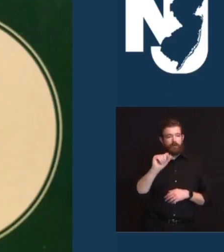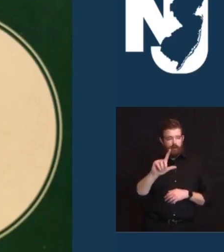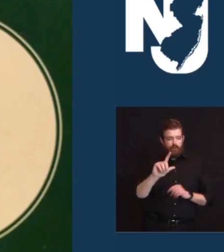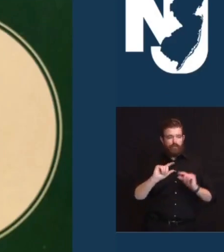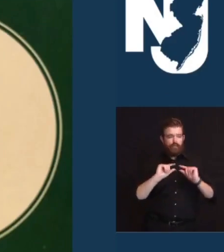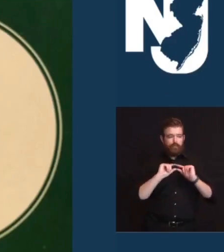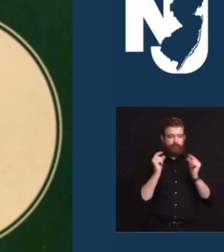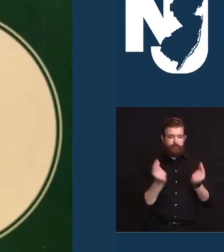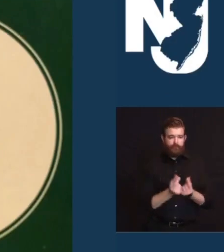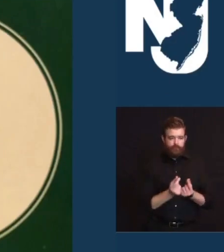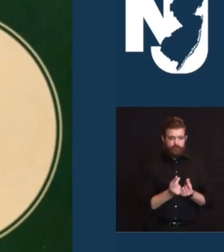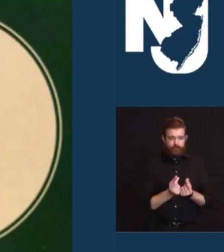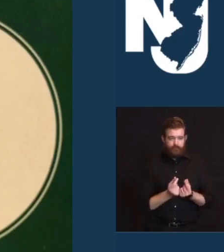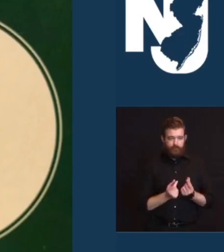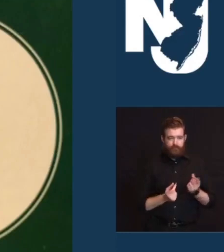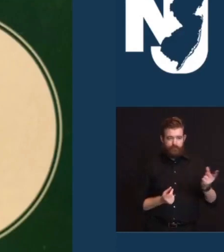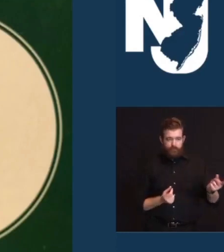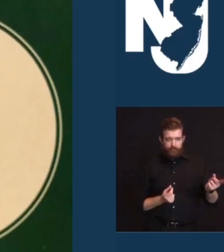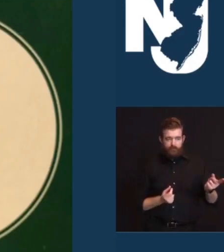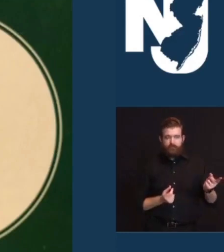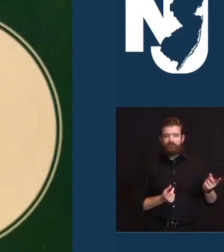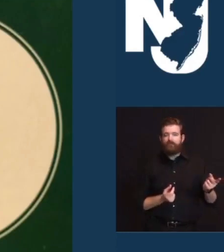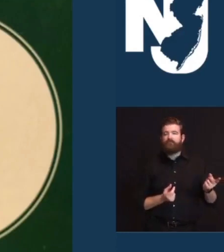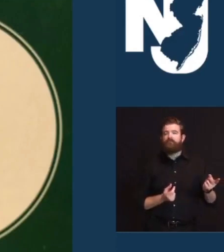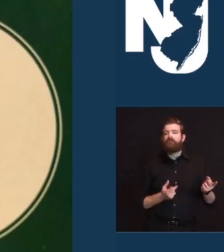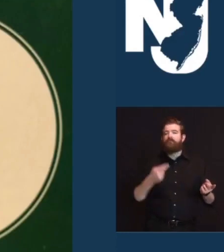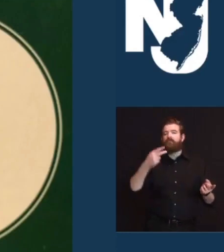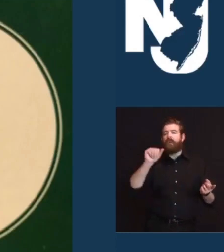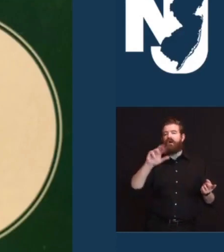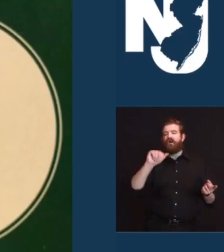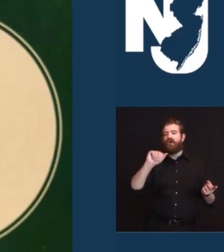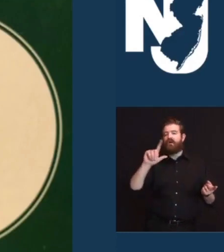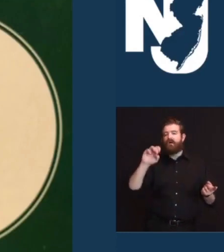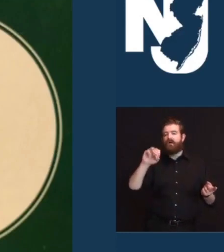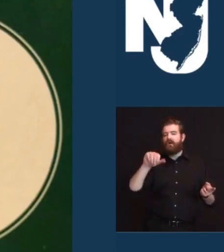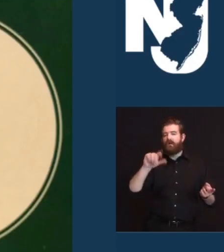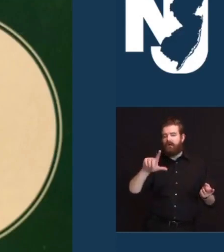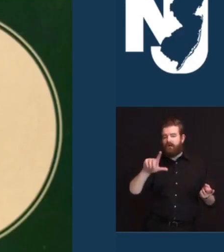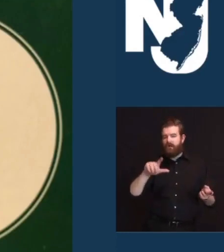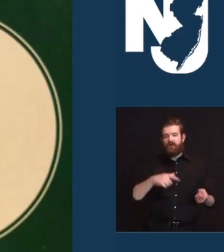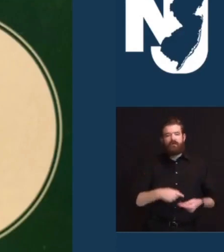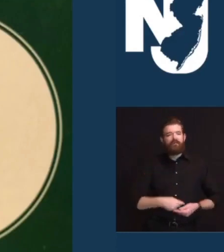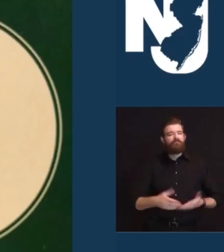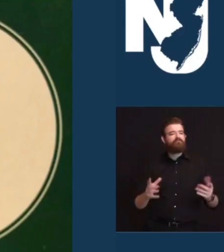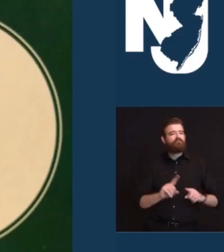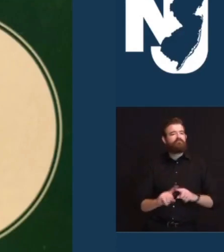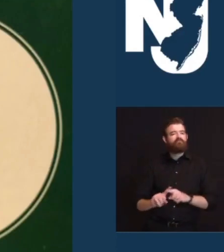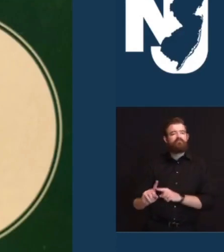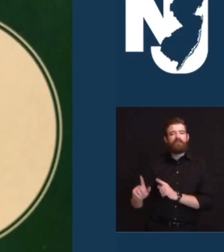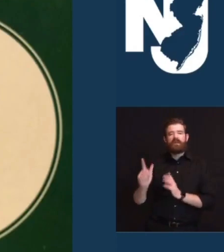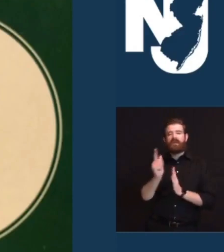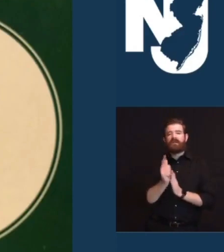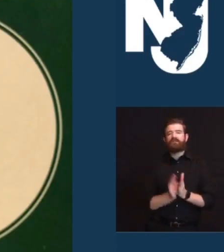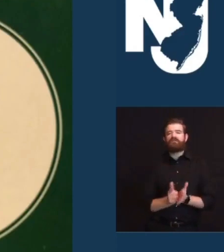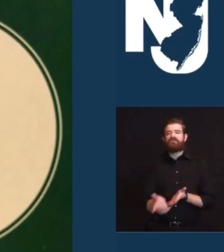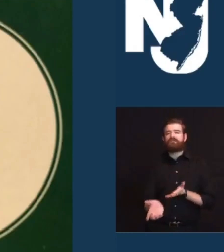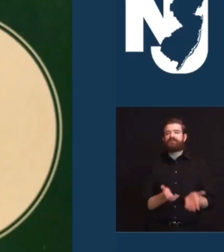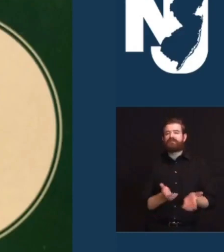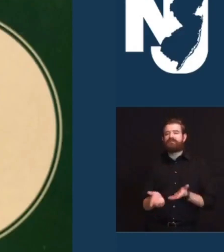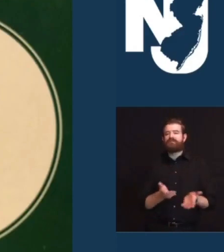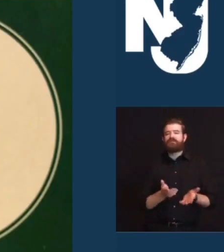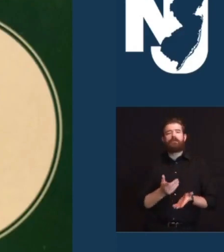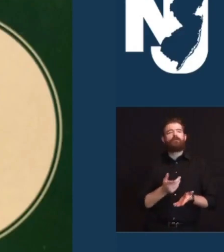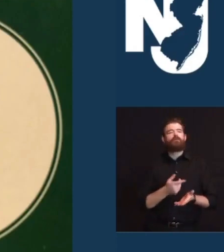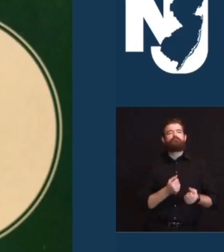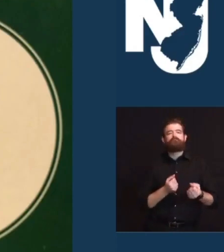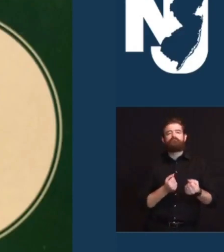suite of legal services to small and medium-sized family-owned businesses. When the pandemic hit, many of the deals